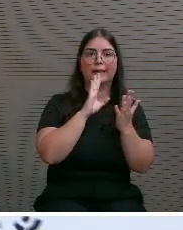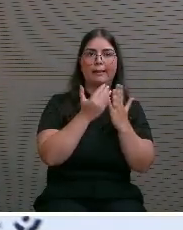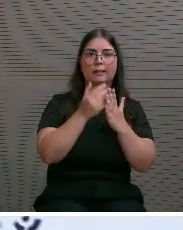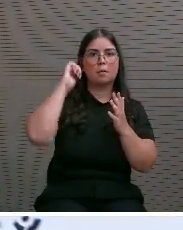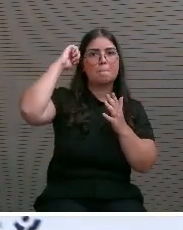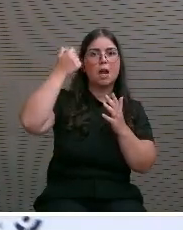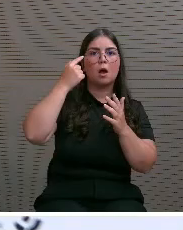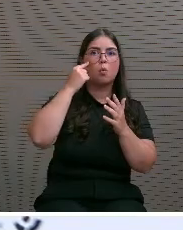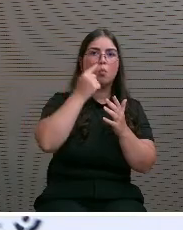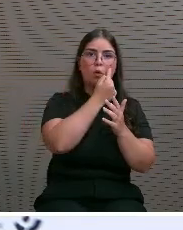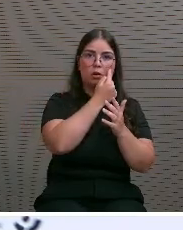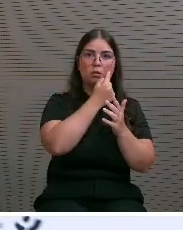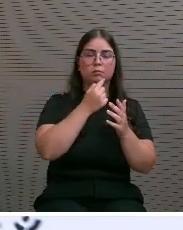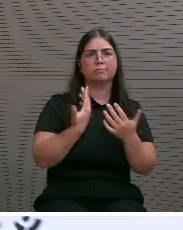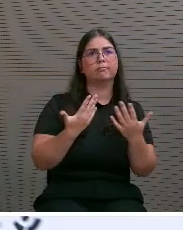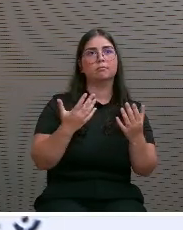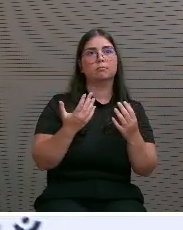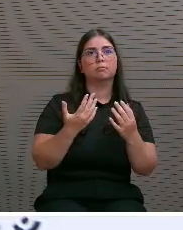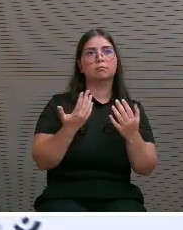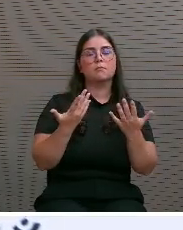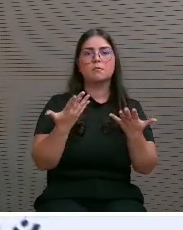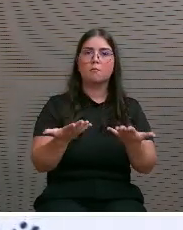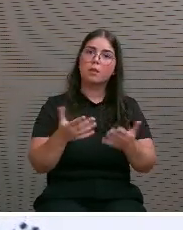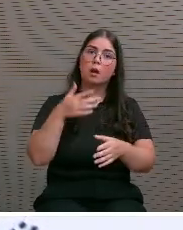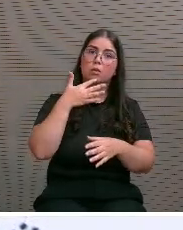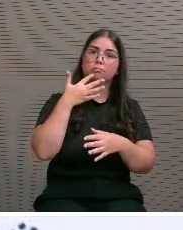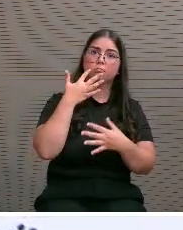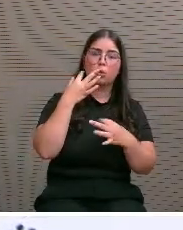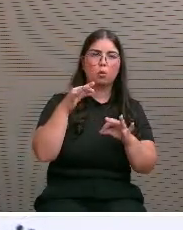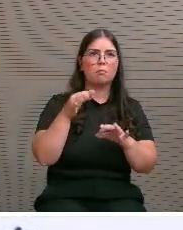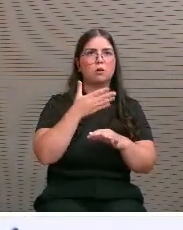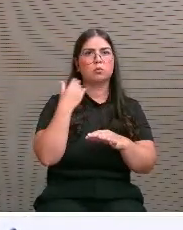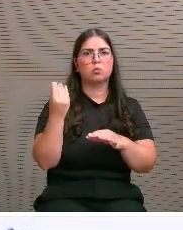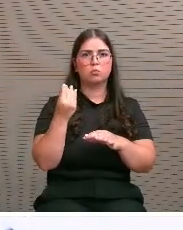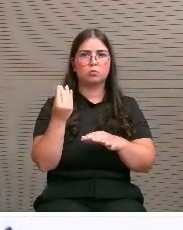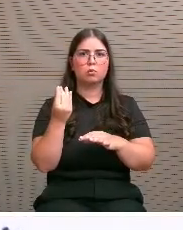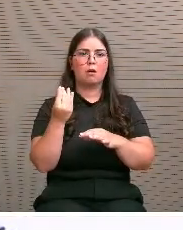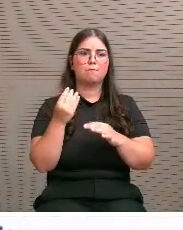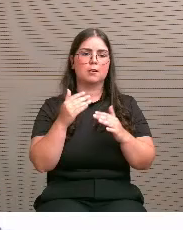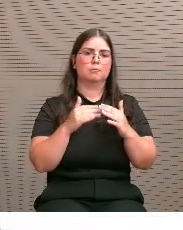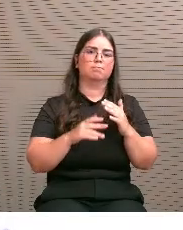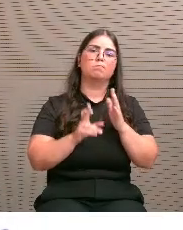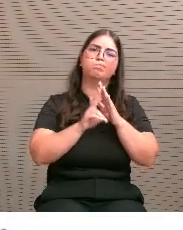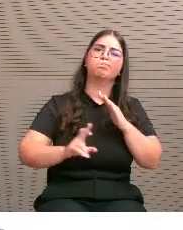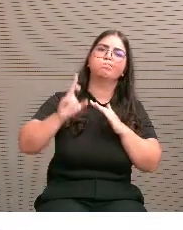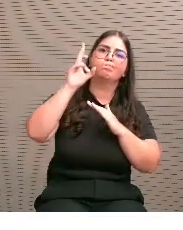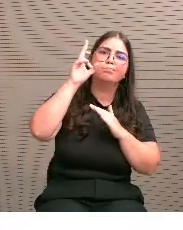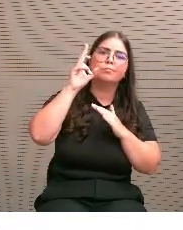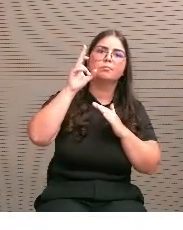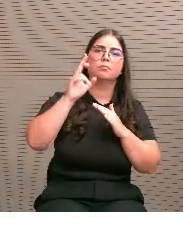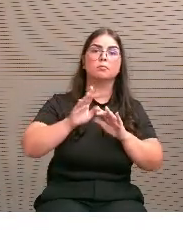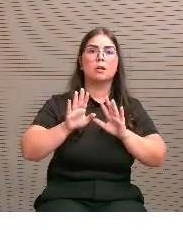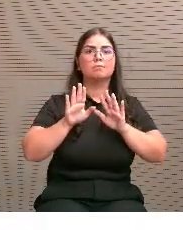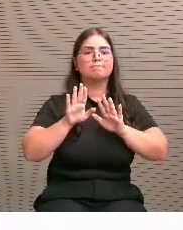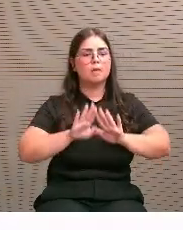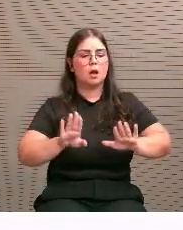people at a much, much higher rate than it ever used to. Why were these not stopped by the precautionary principle?